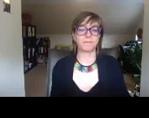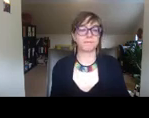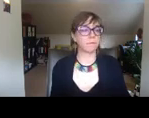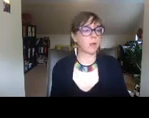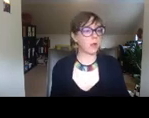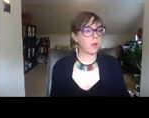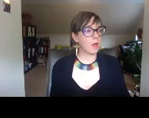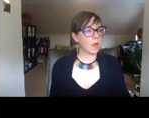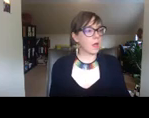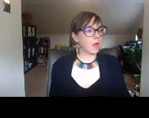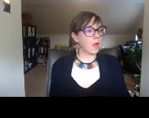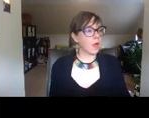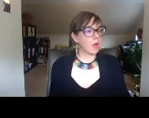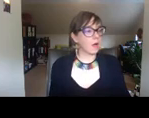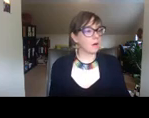screen.